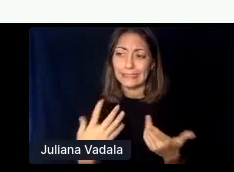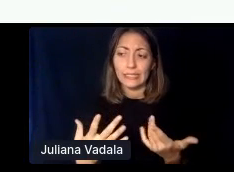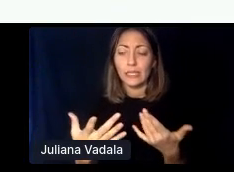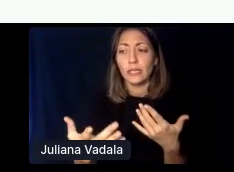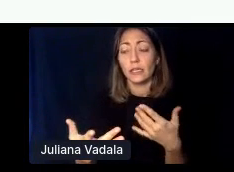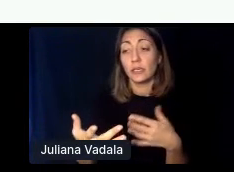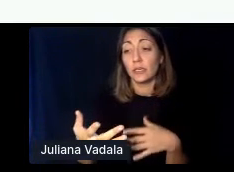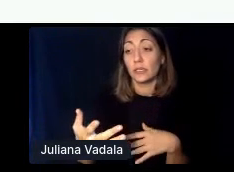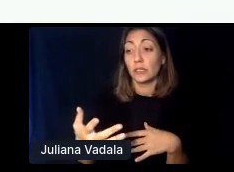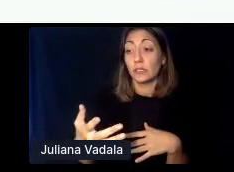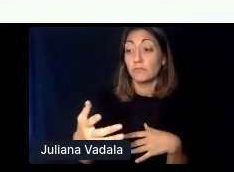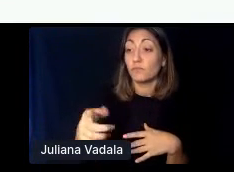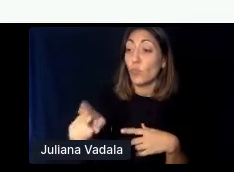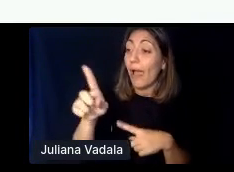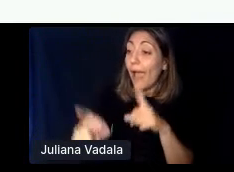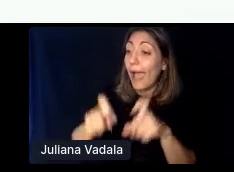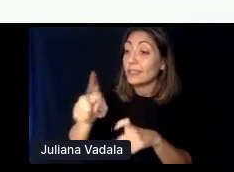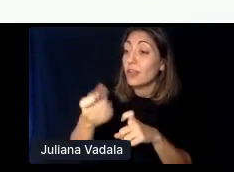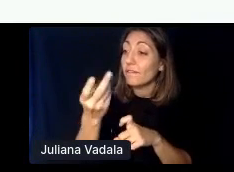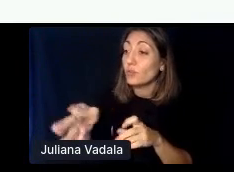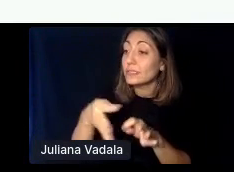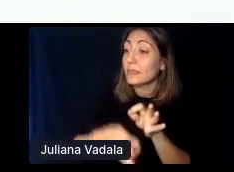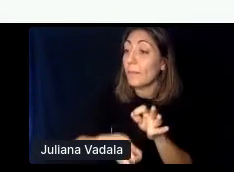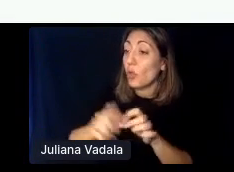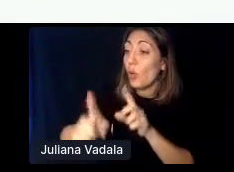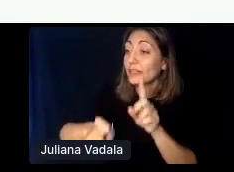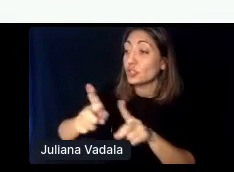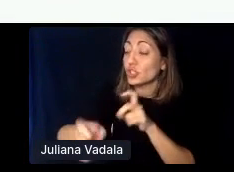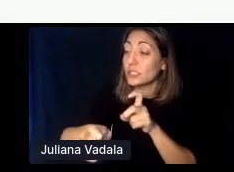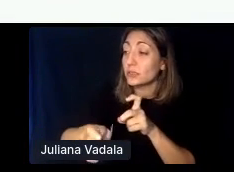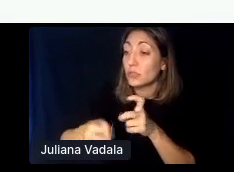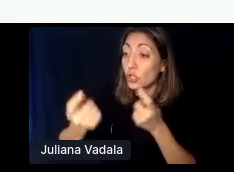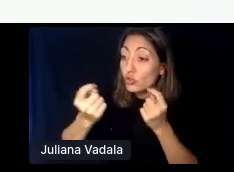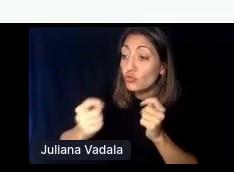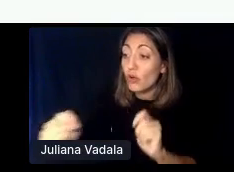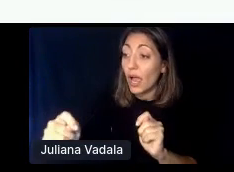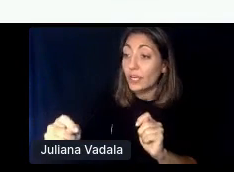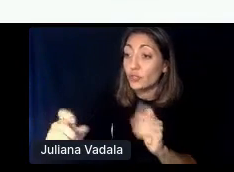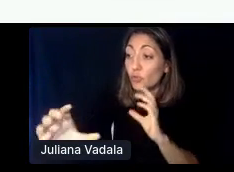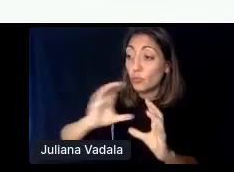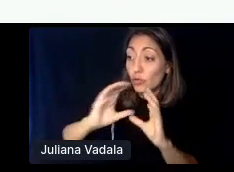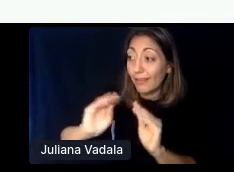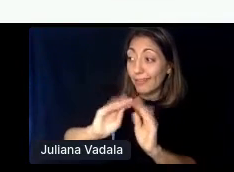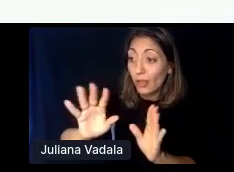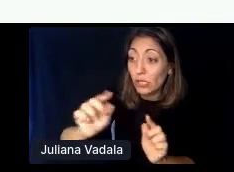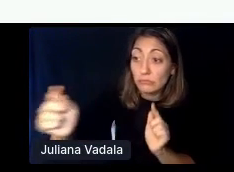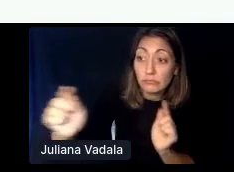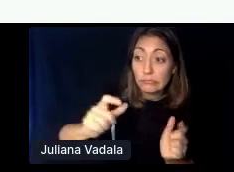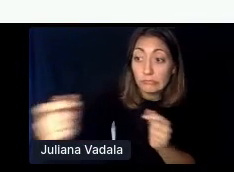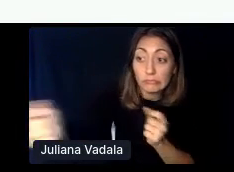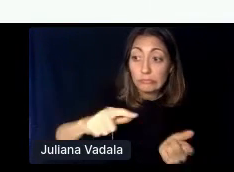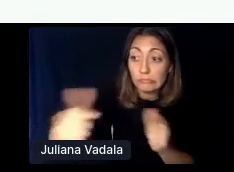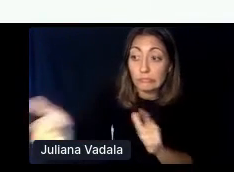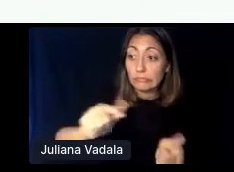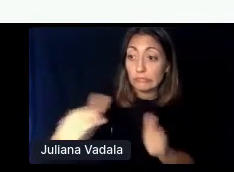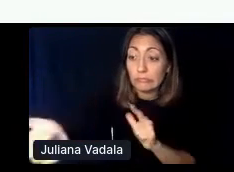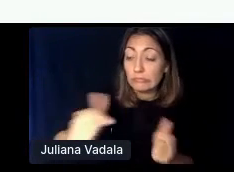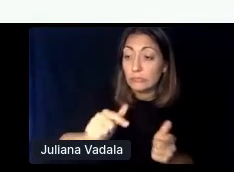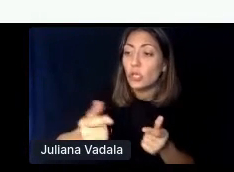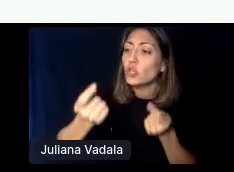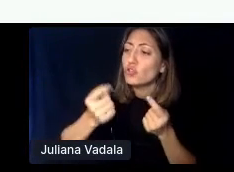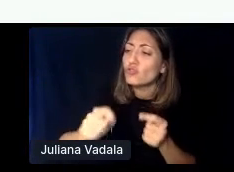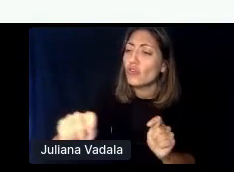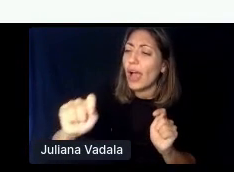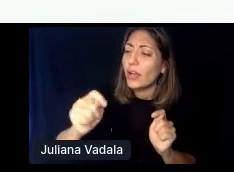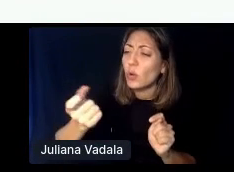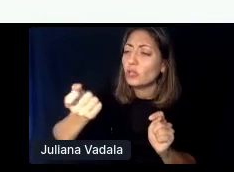sure they can understand you so that you can try to, understand what they're saying. If you know the answer is going to be yes, try to understand what their yes sounds like, stuff